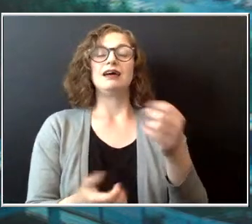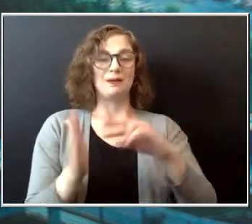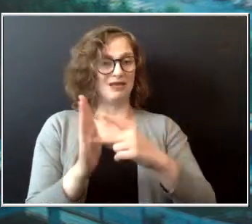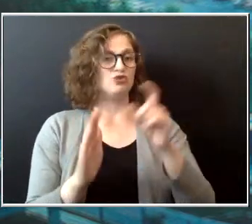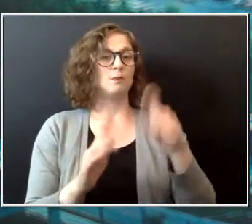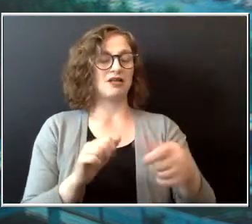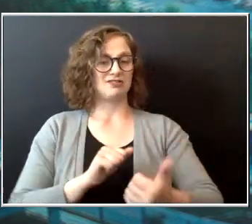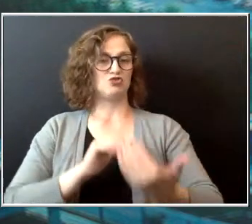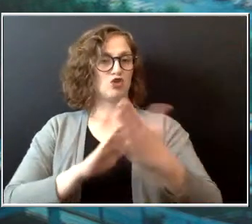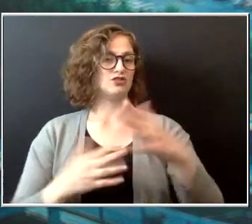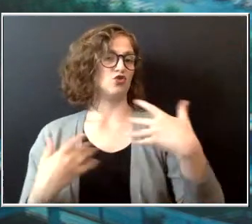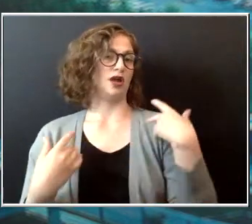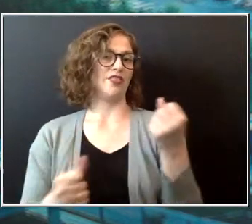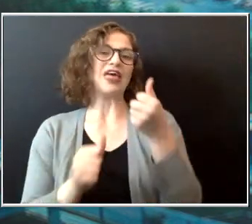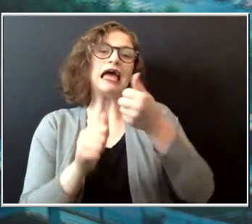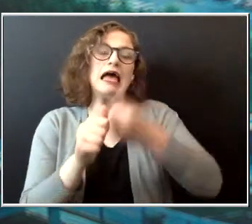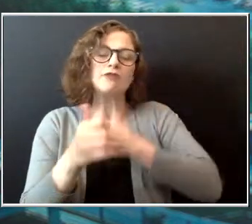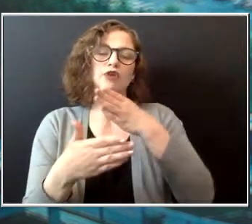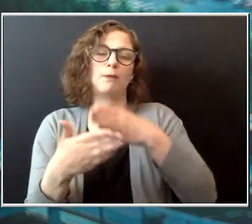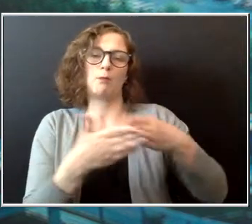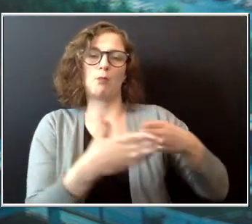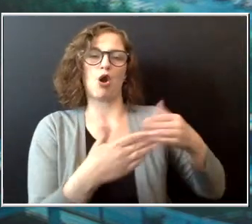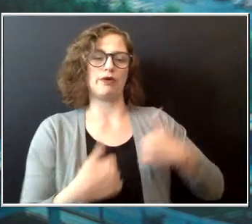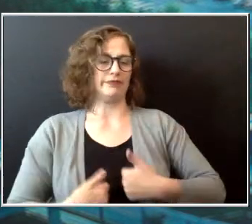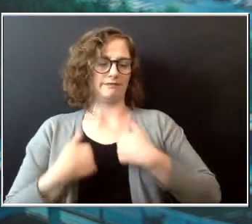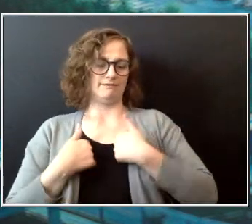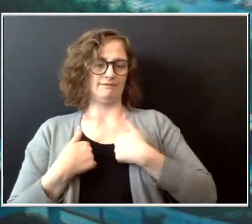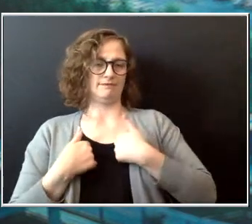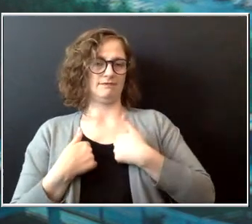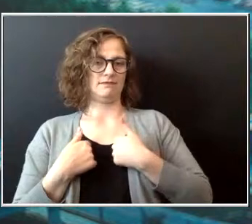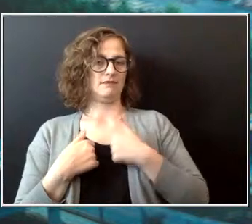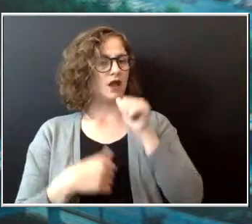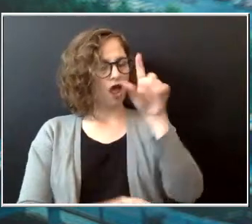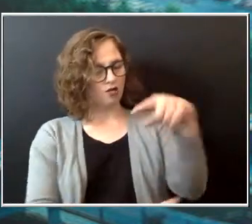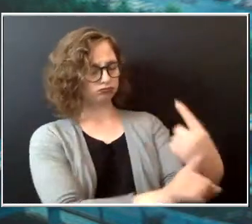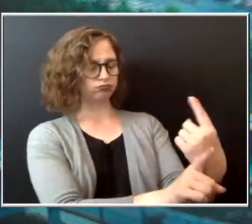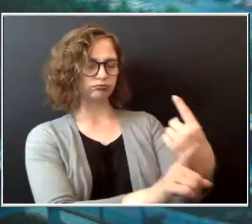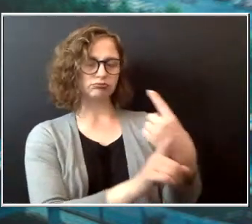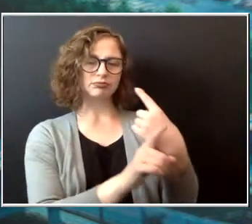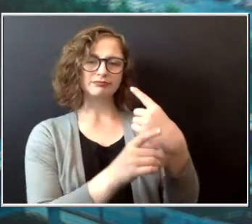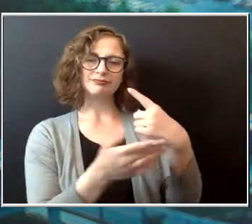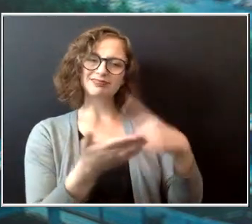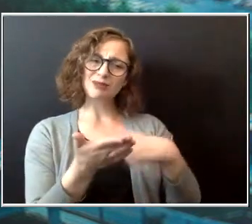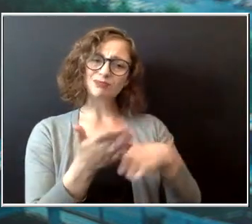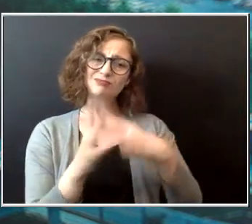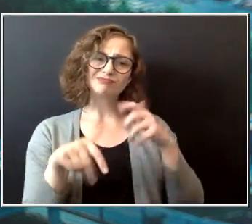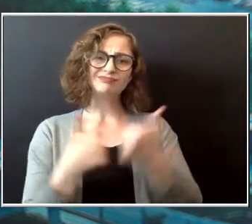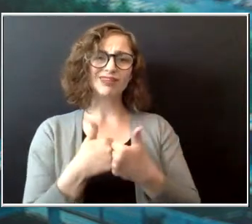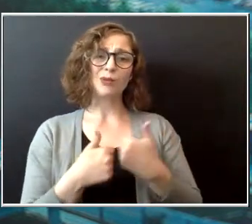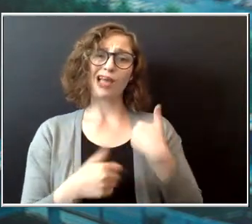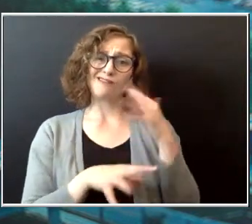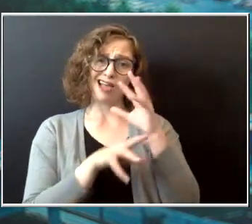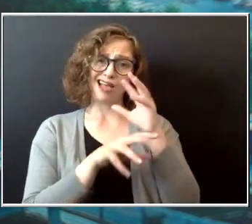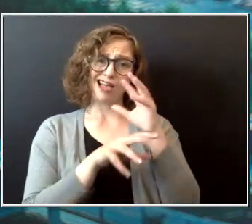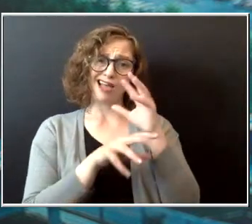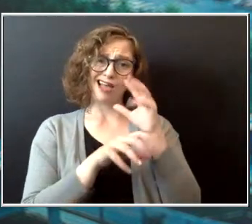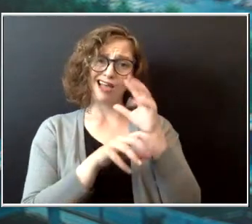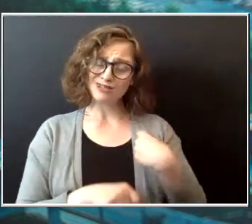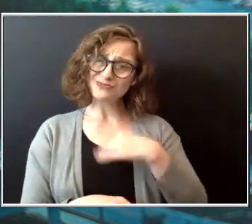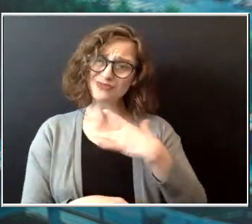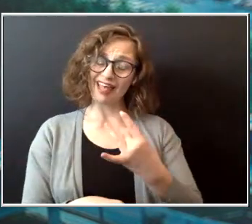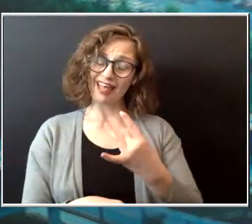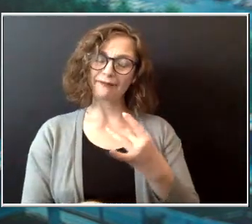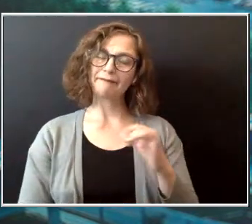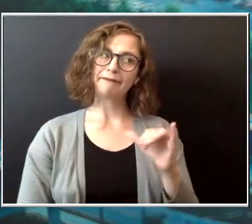in one part. And sometimes that's hard because we've got habits that we like dark chocolate. But at the end of the day, if you really want to